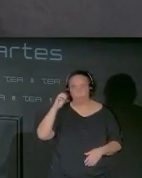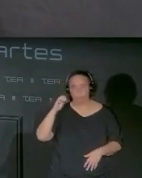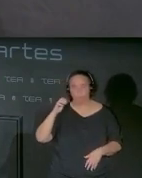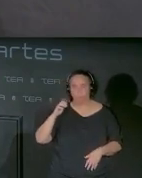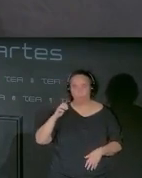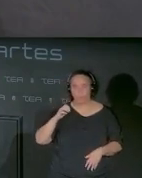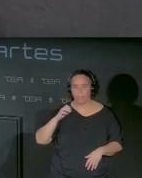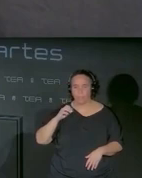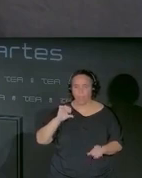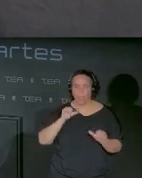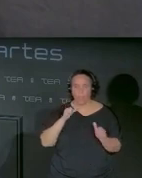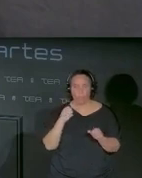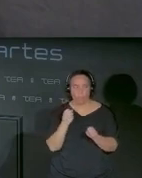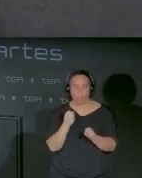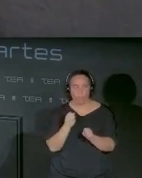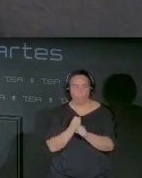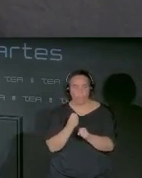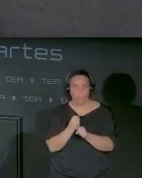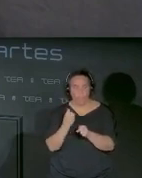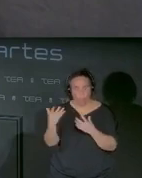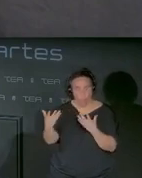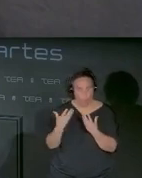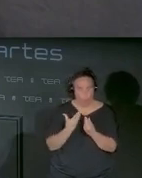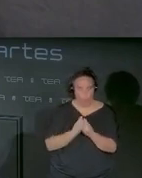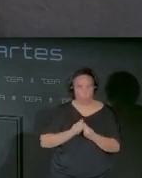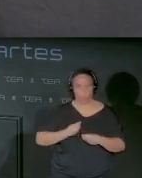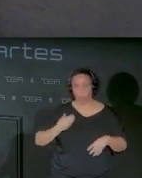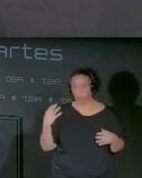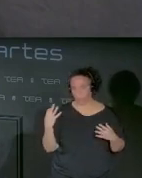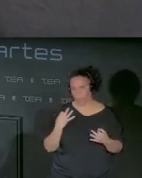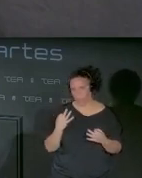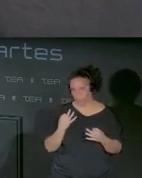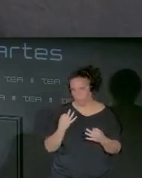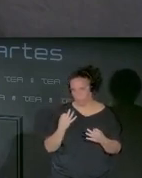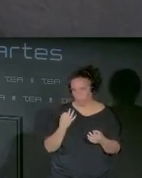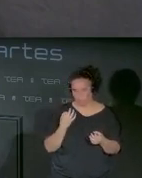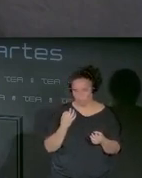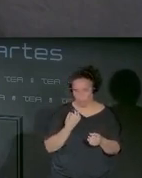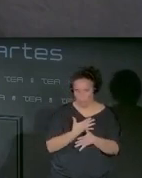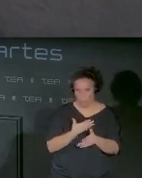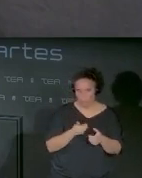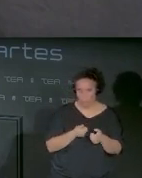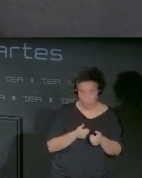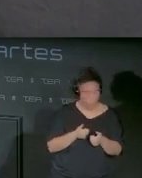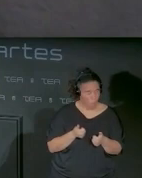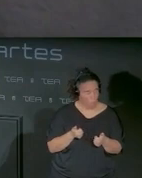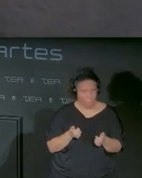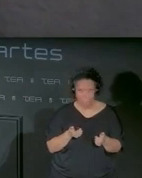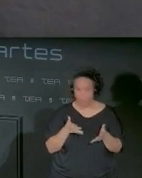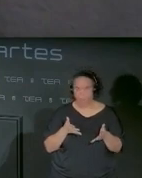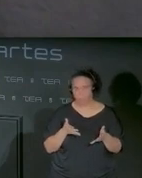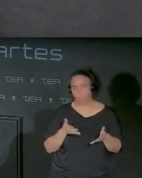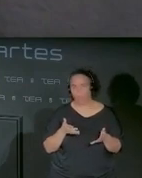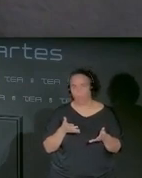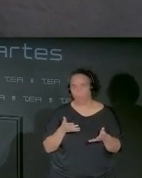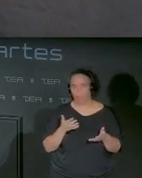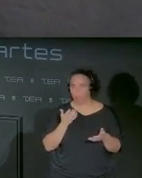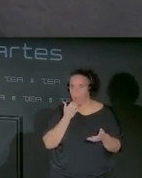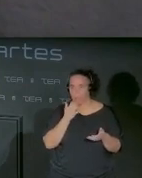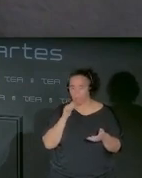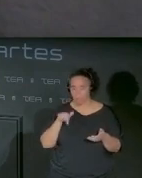It's great to finally have a conference on the council level. And it's great that the European Parliament and the European Council